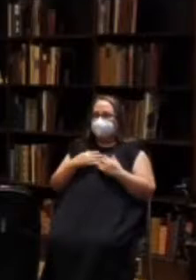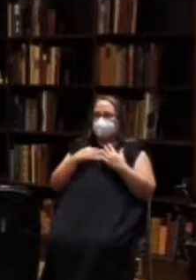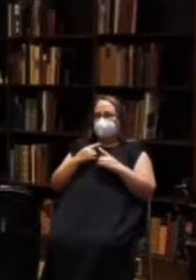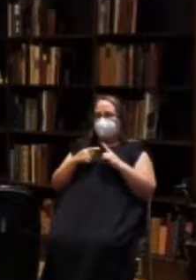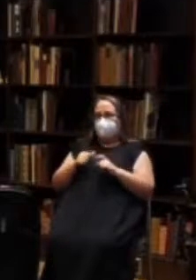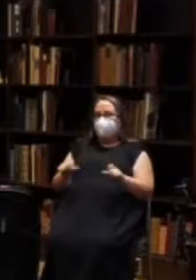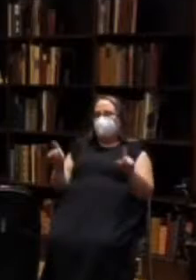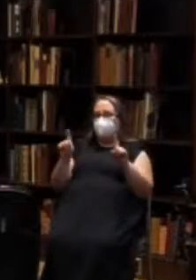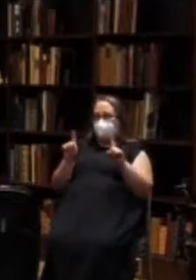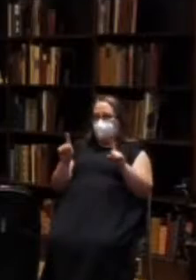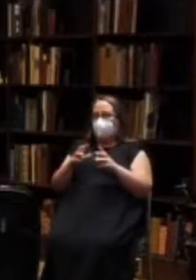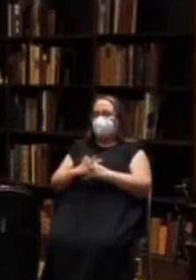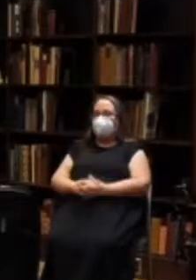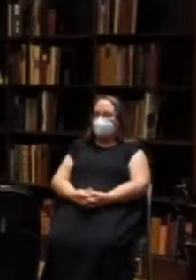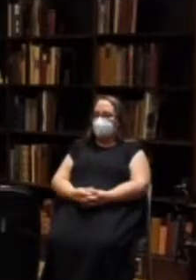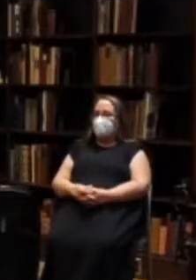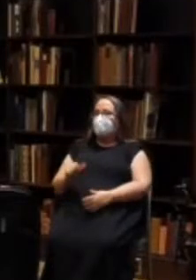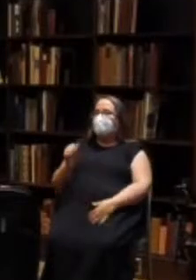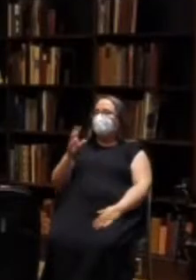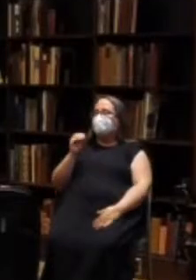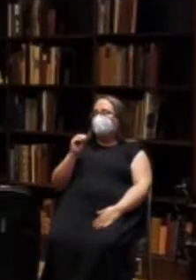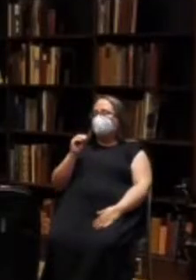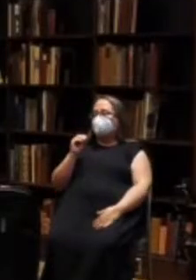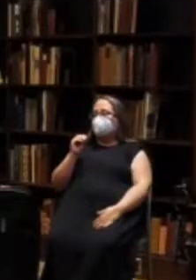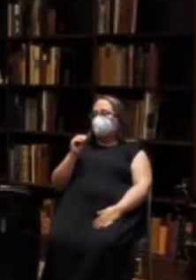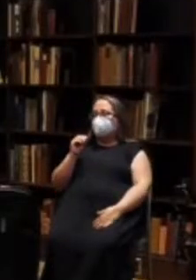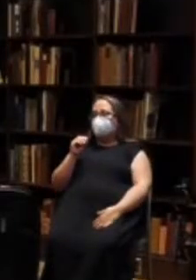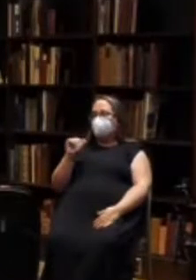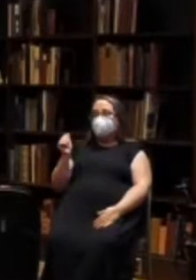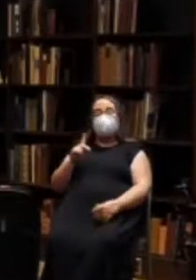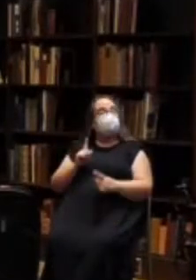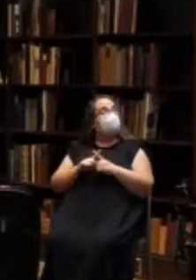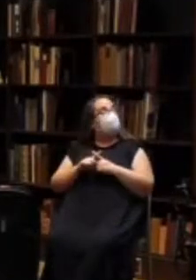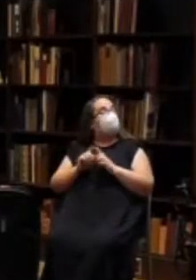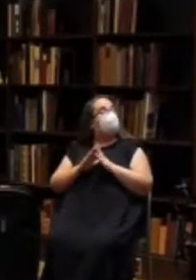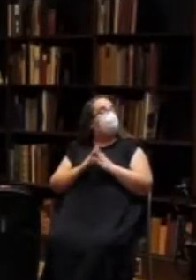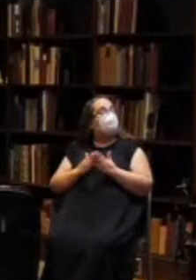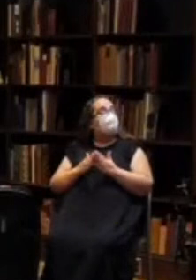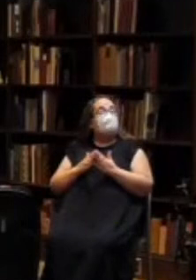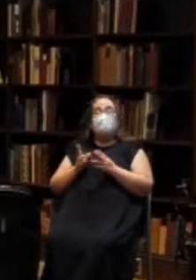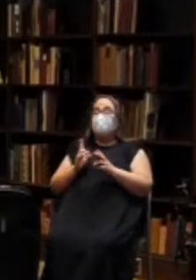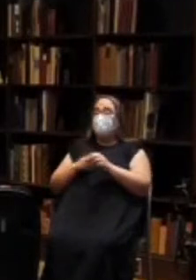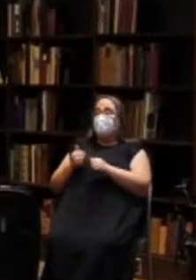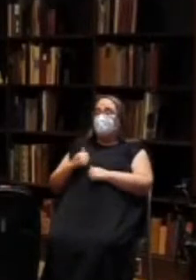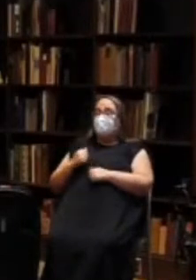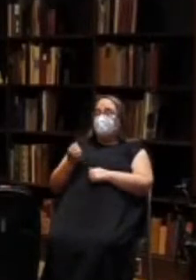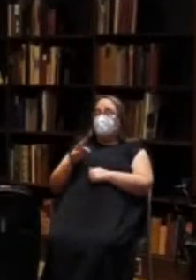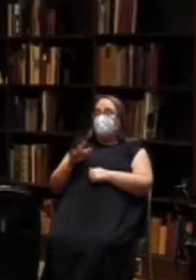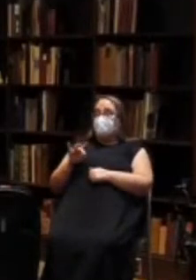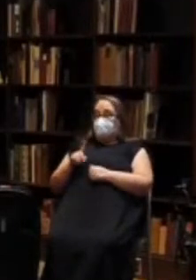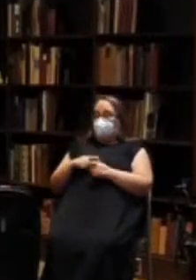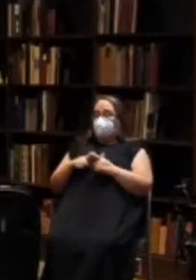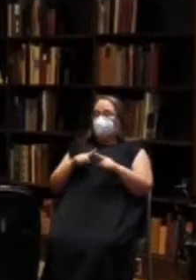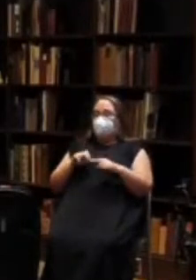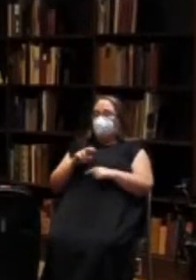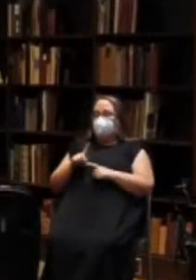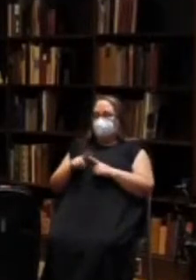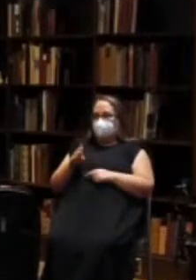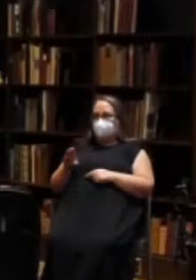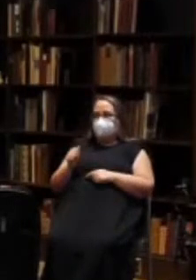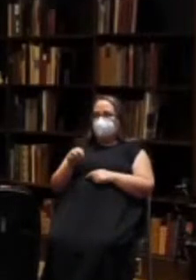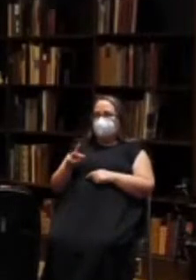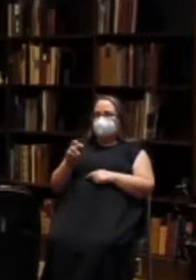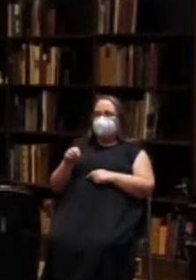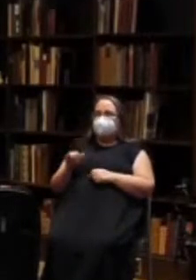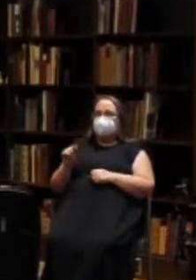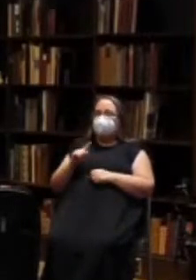from everywhere, right? So to return to his biography, he goes to the Army in 1958, comes back to Baltimore in 1960.